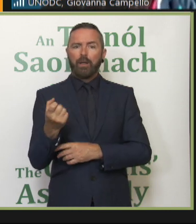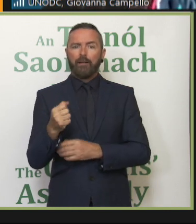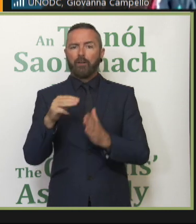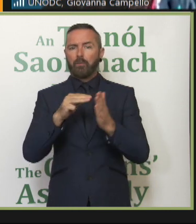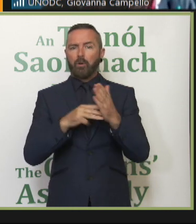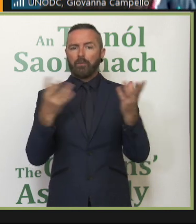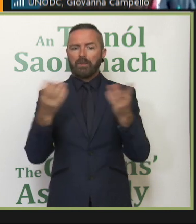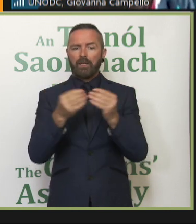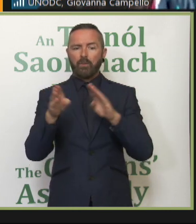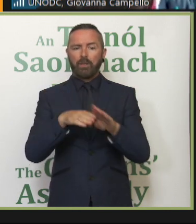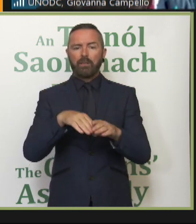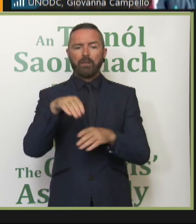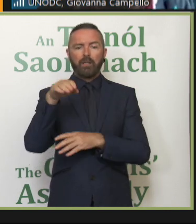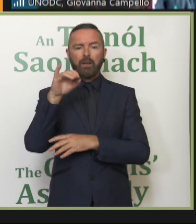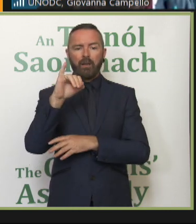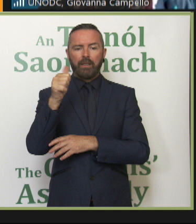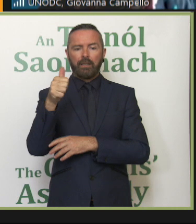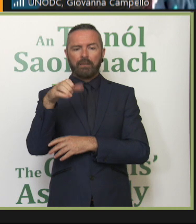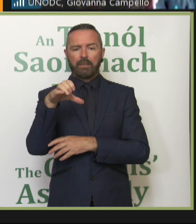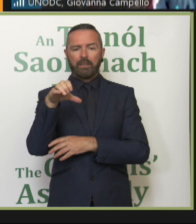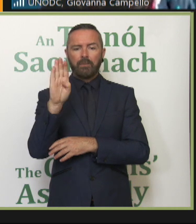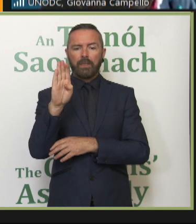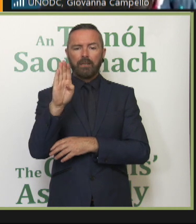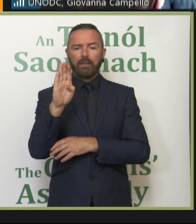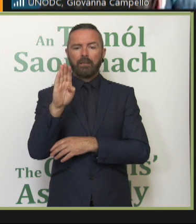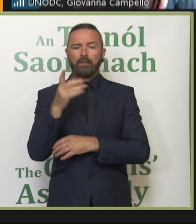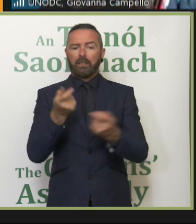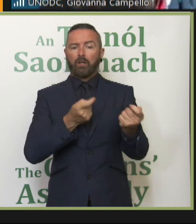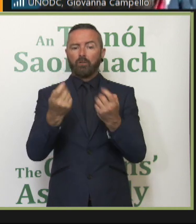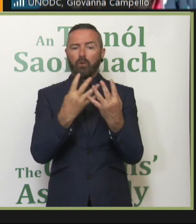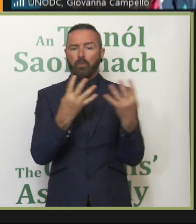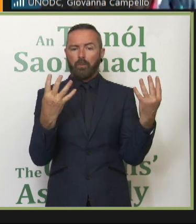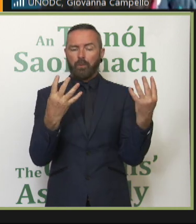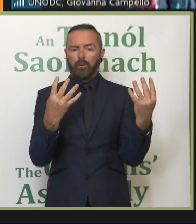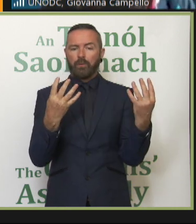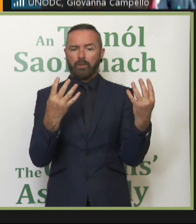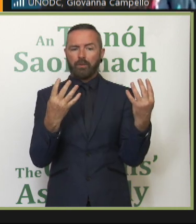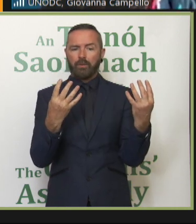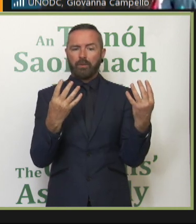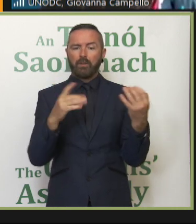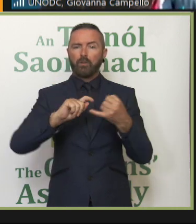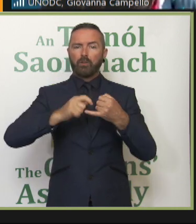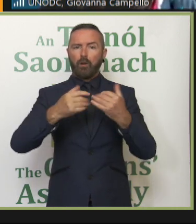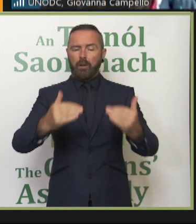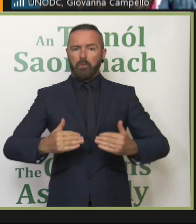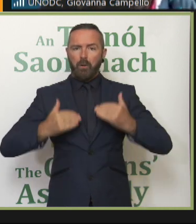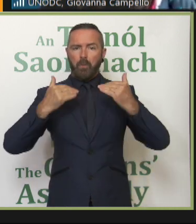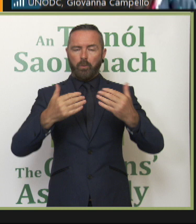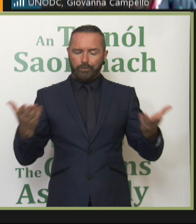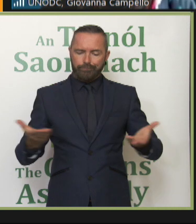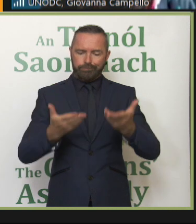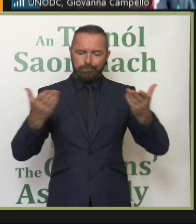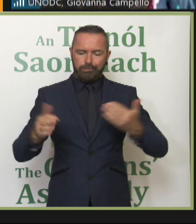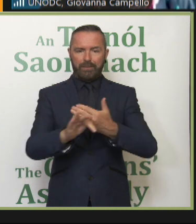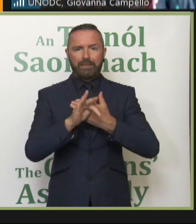the INCB, the International Narcotics Control Board, and WHO, to promote safe and effective